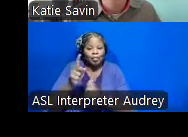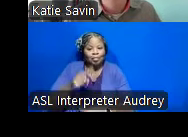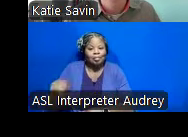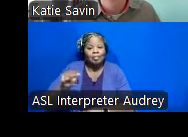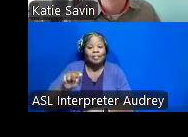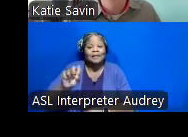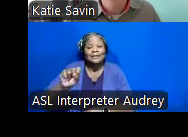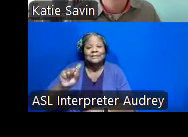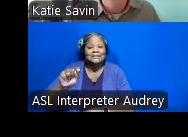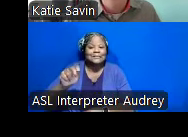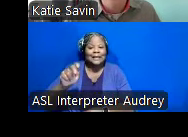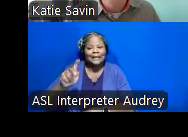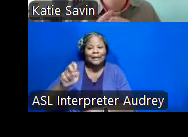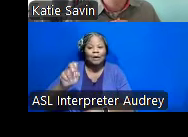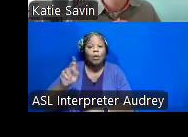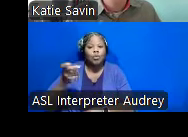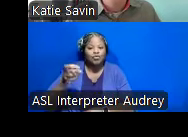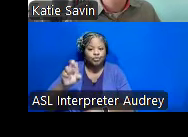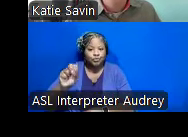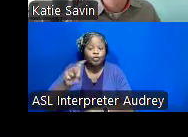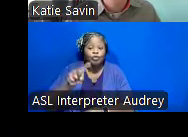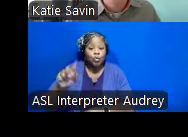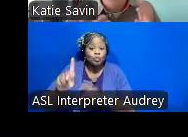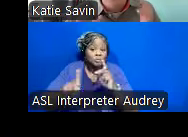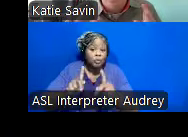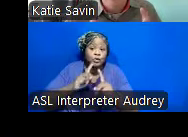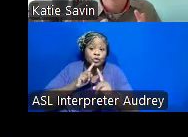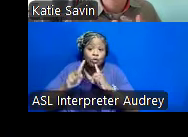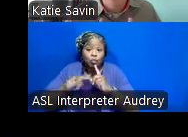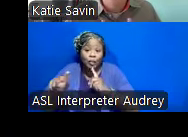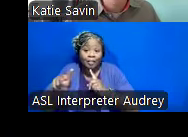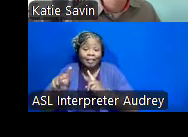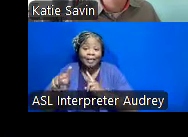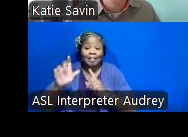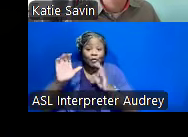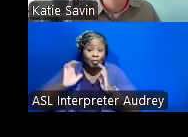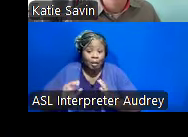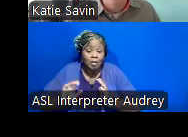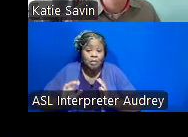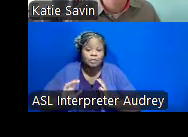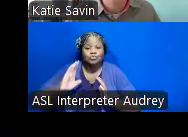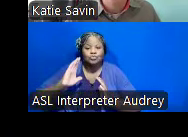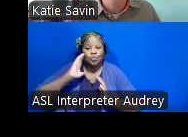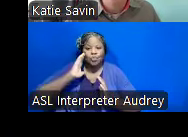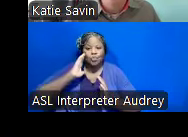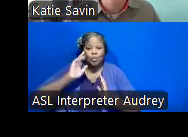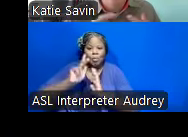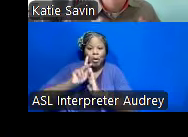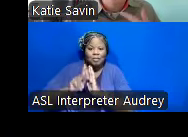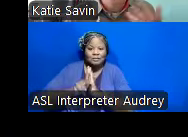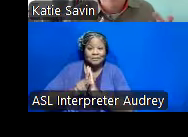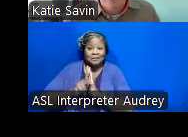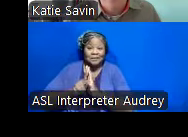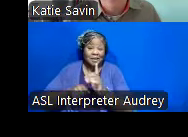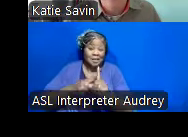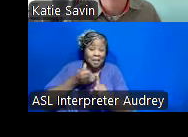people we talk to and the clients they represented know this policy in and out, know how a policy might end up